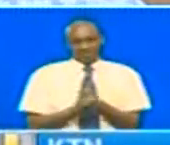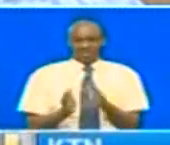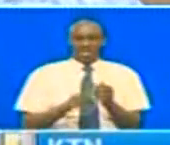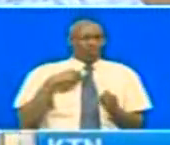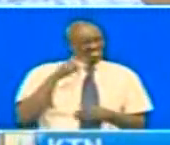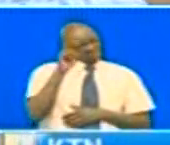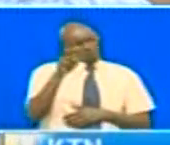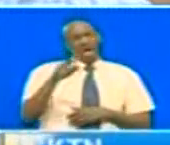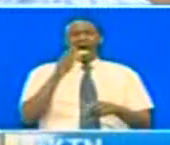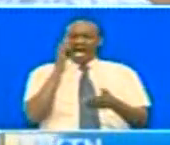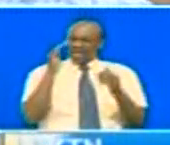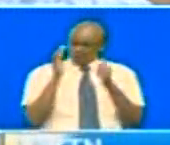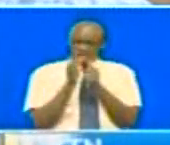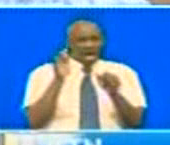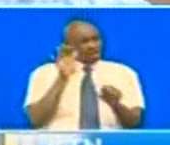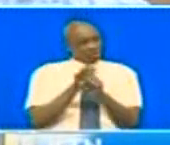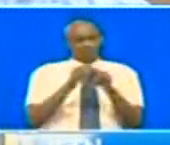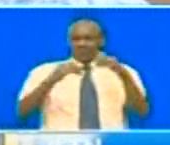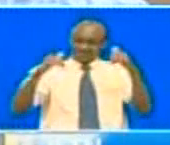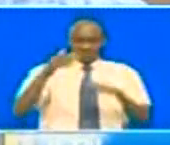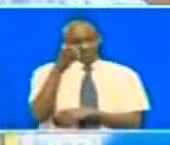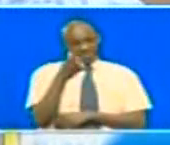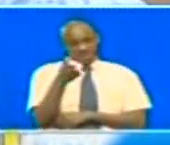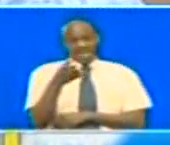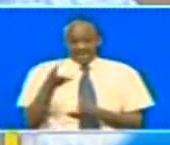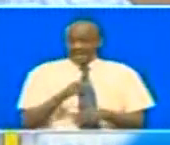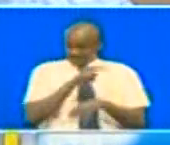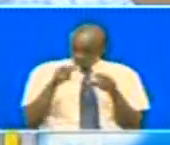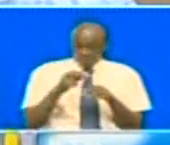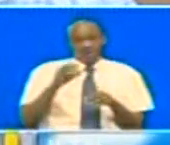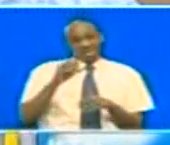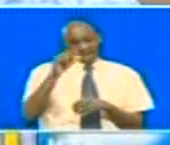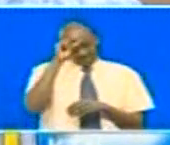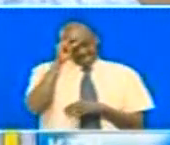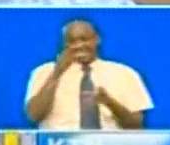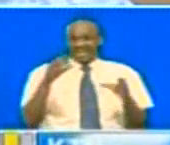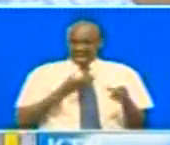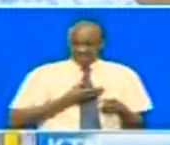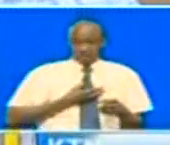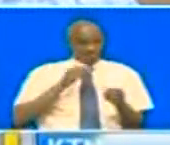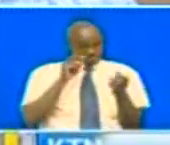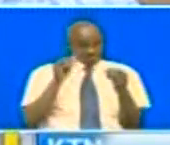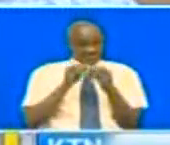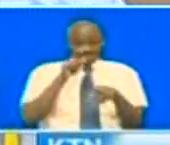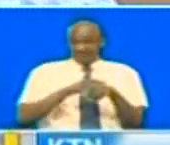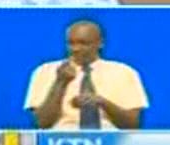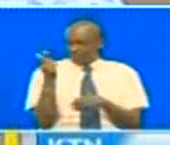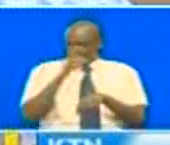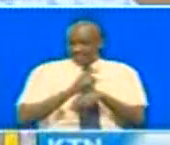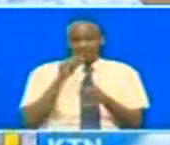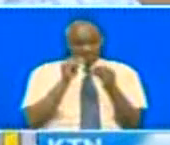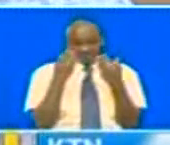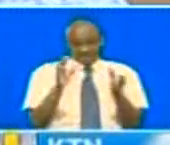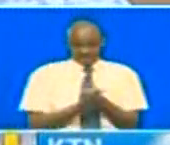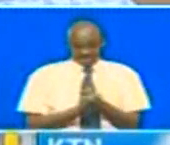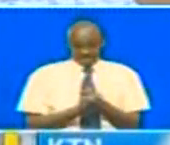in the party. Now, what happened is National Governing Council met immediately thereafter, I think a day after or a few days after,